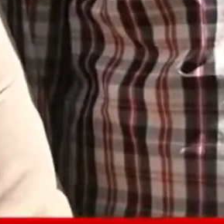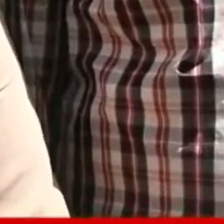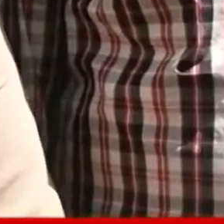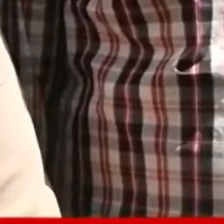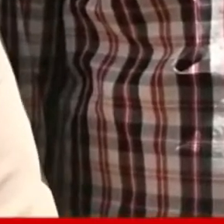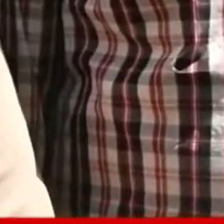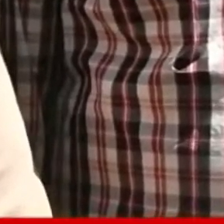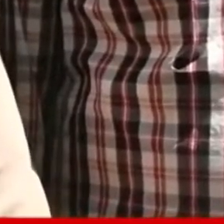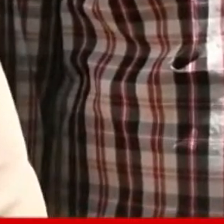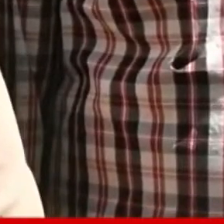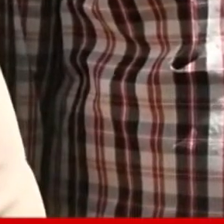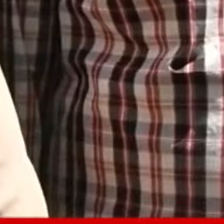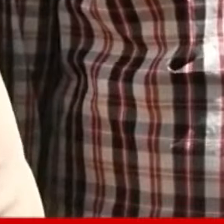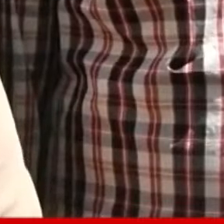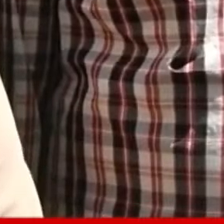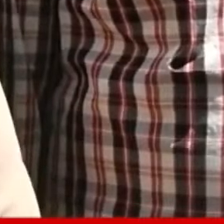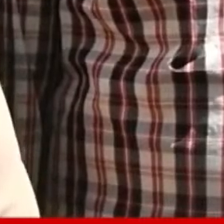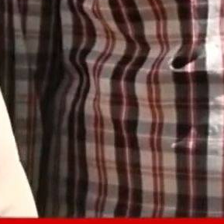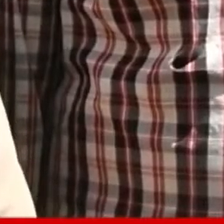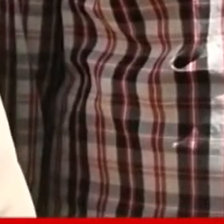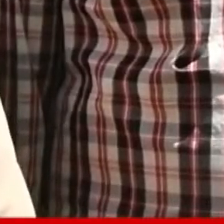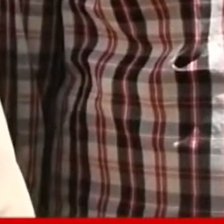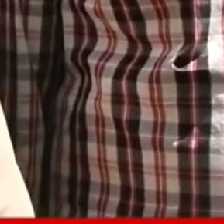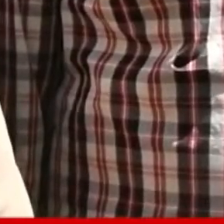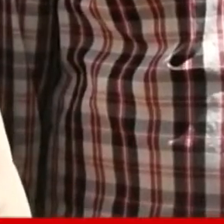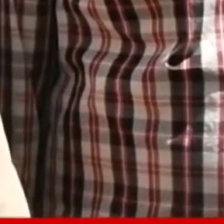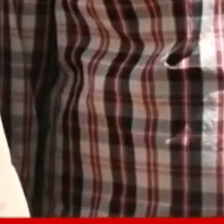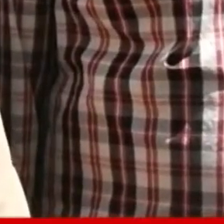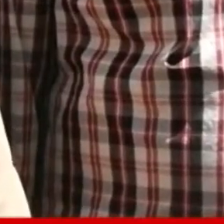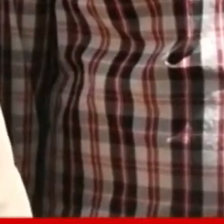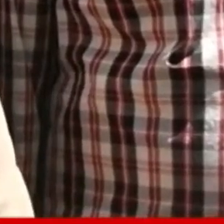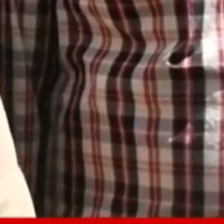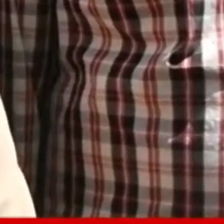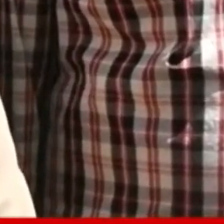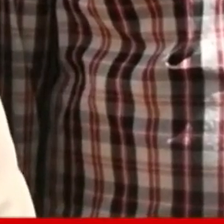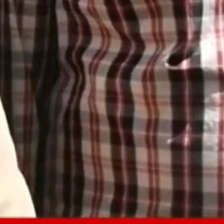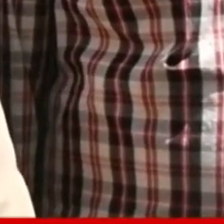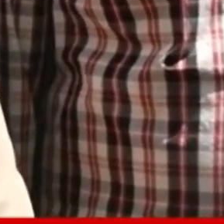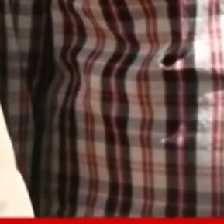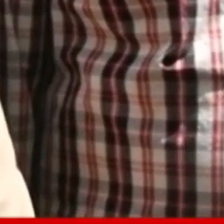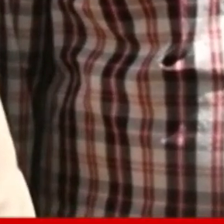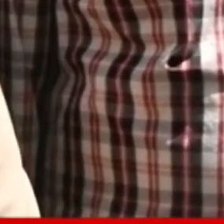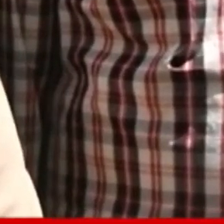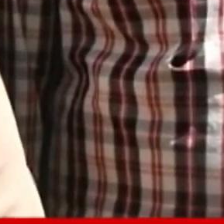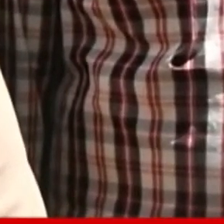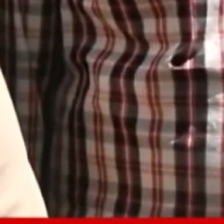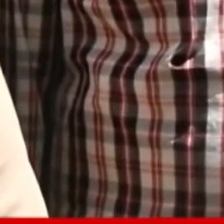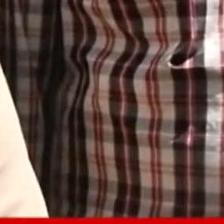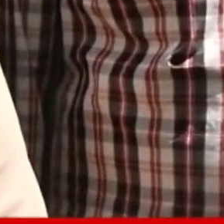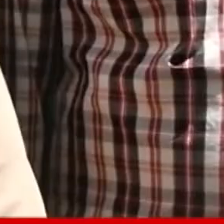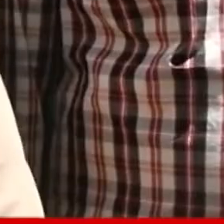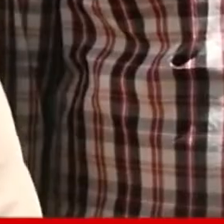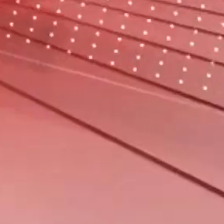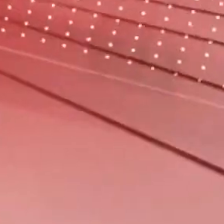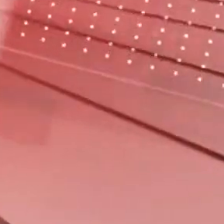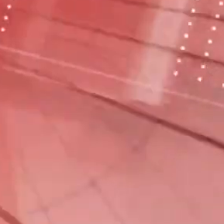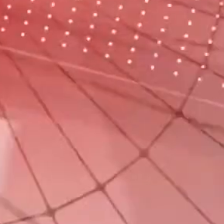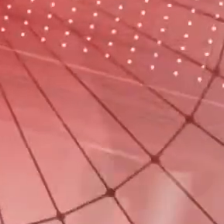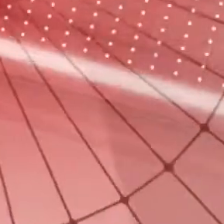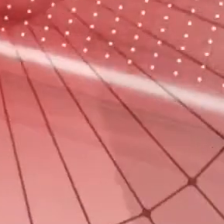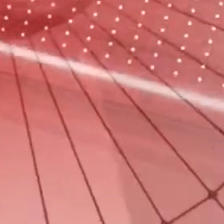Senate probe committee on the Shakahola cult set foot in Kilifi County, aiming to get more information on the massacre and take further action.